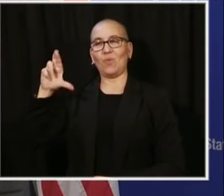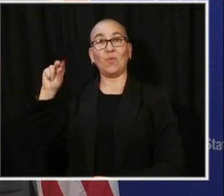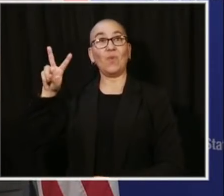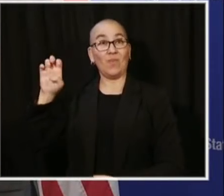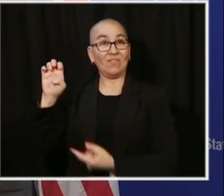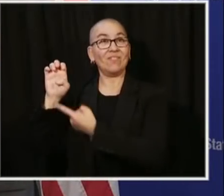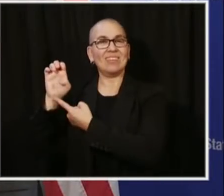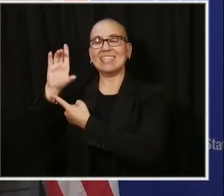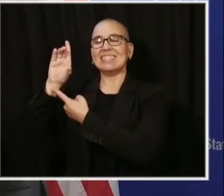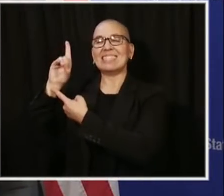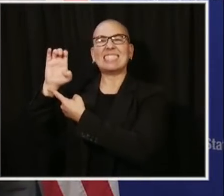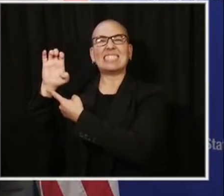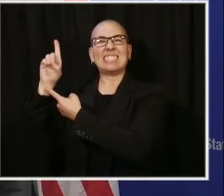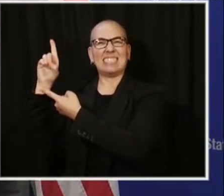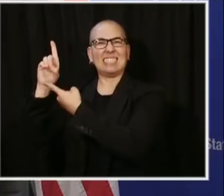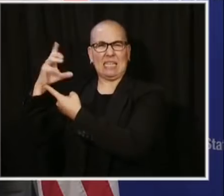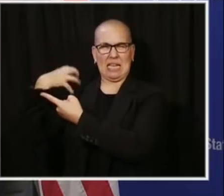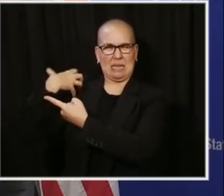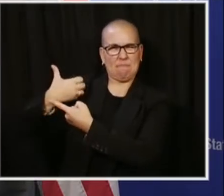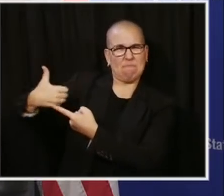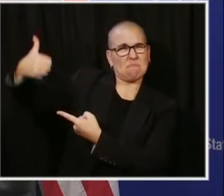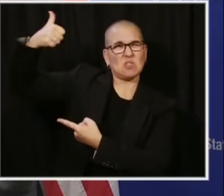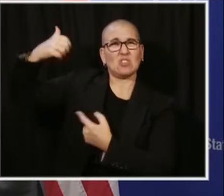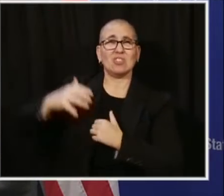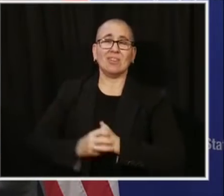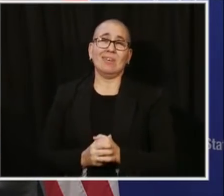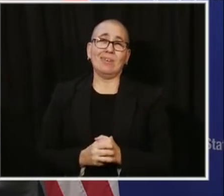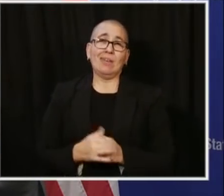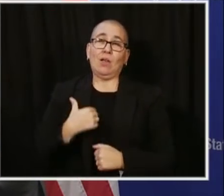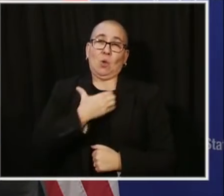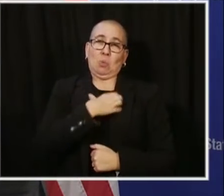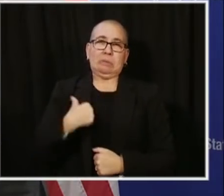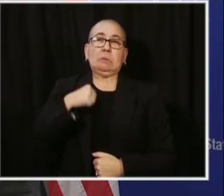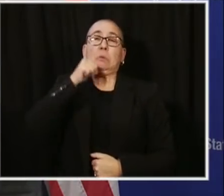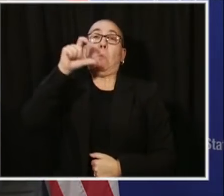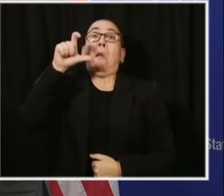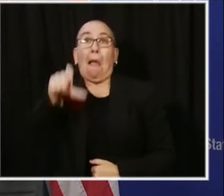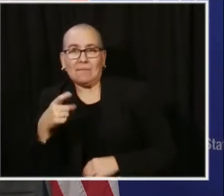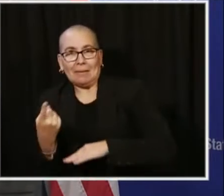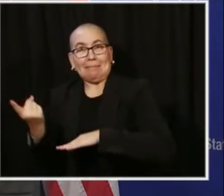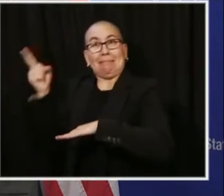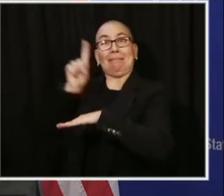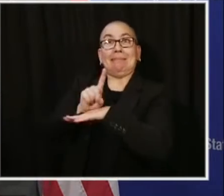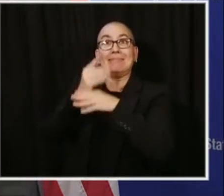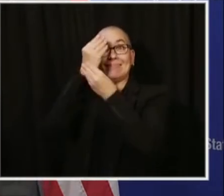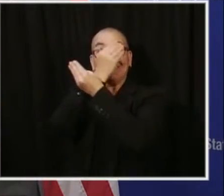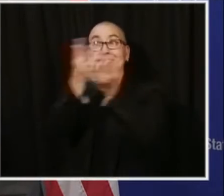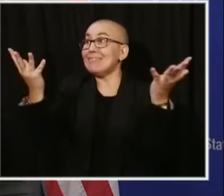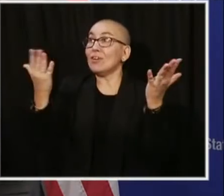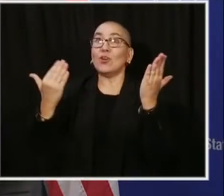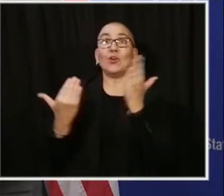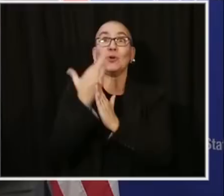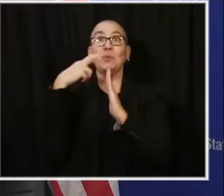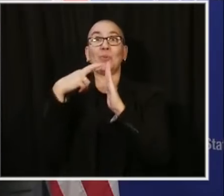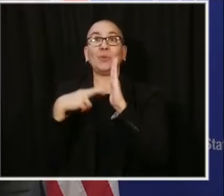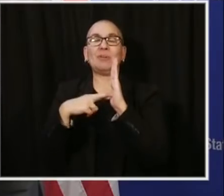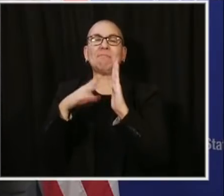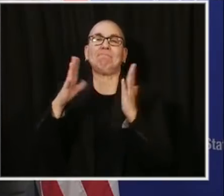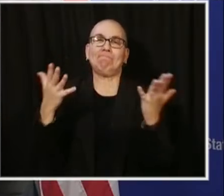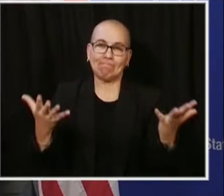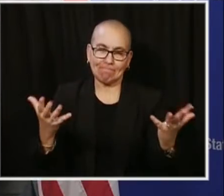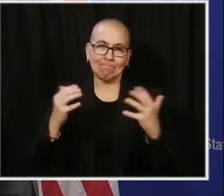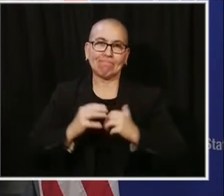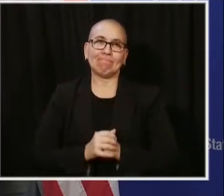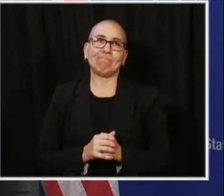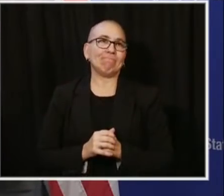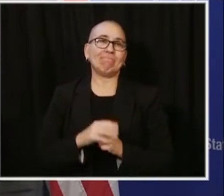We, of course, wish we weren't here sharing these new guidelines today, and in large part because of the fact that the same social safety nets that we had